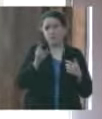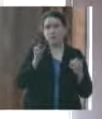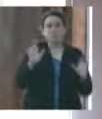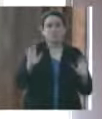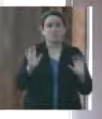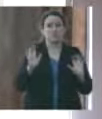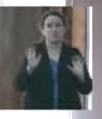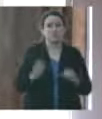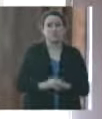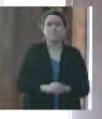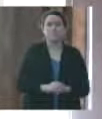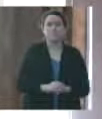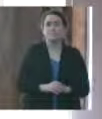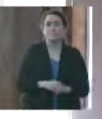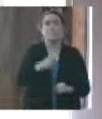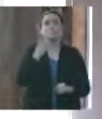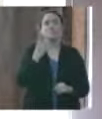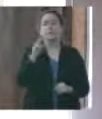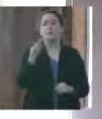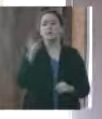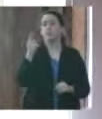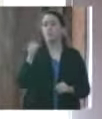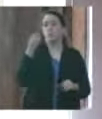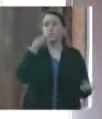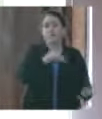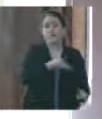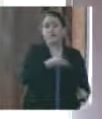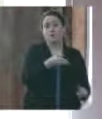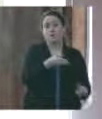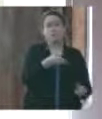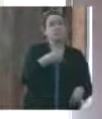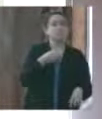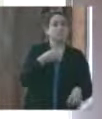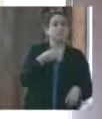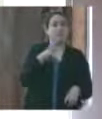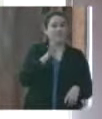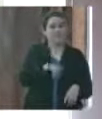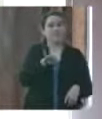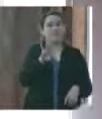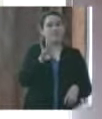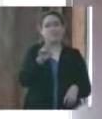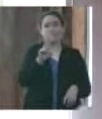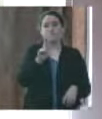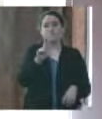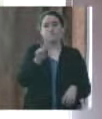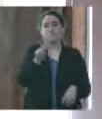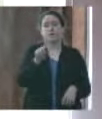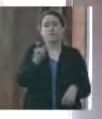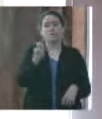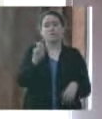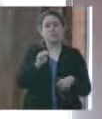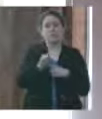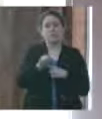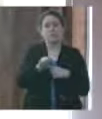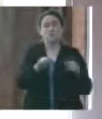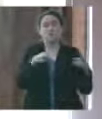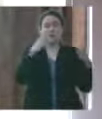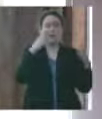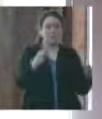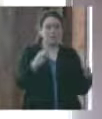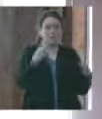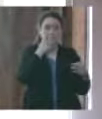one NGO there called the Satpura Foundation, which has decided to create livelihood as the means of getting the message across